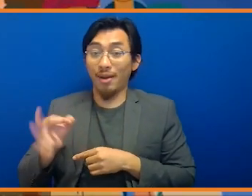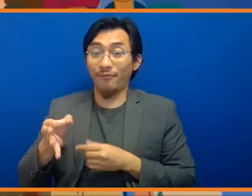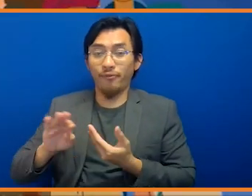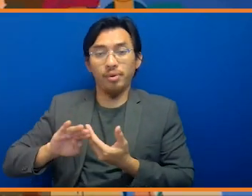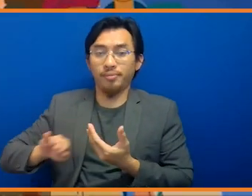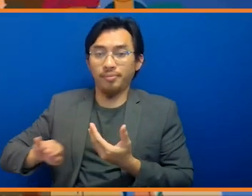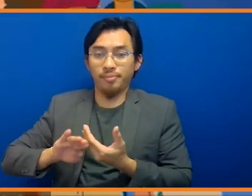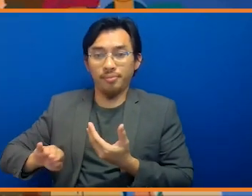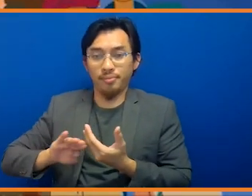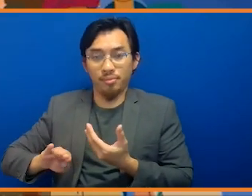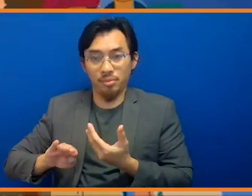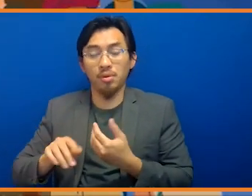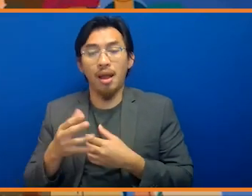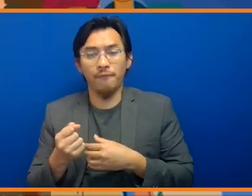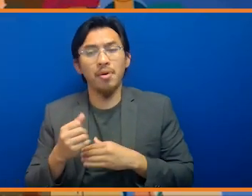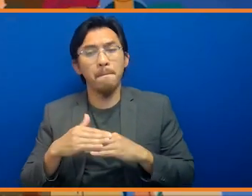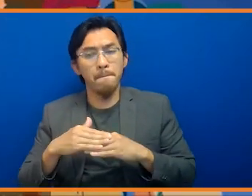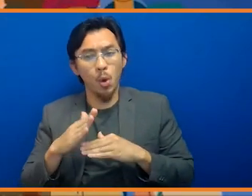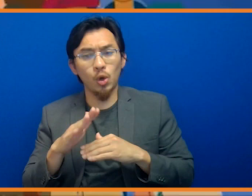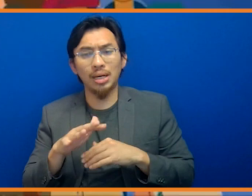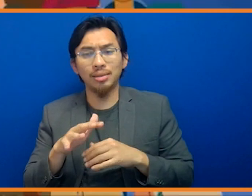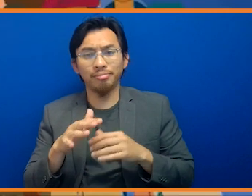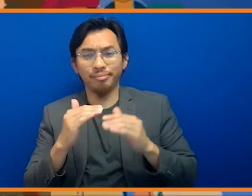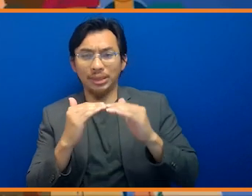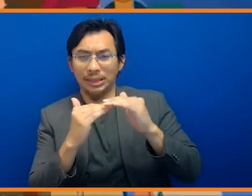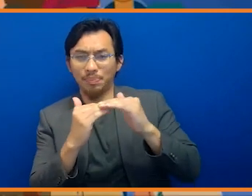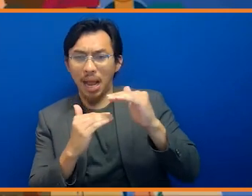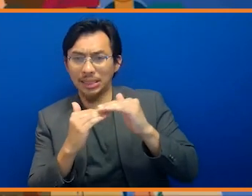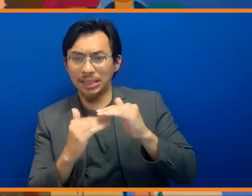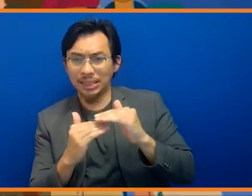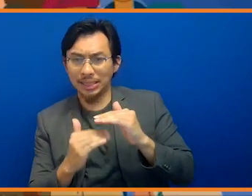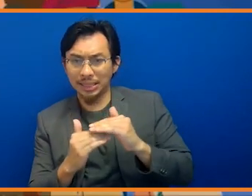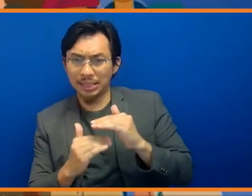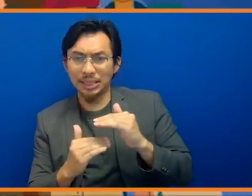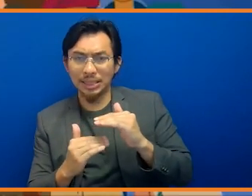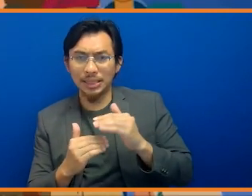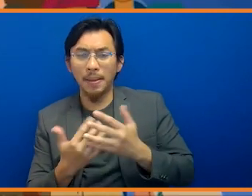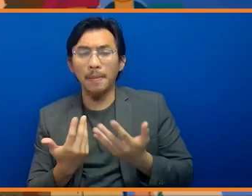yeah. So you still have more space for that, and